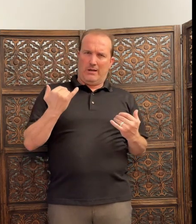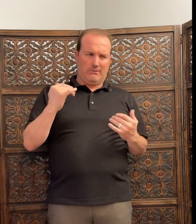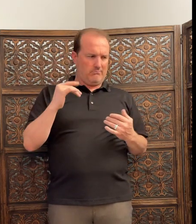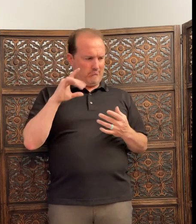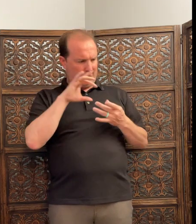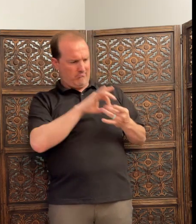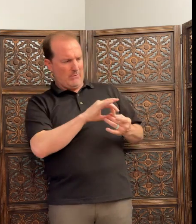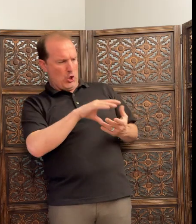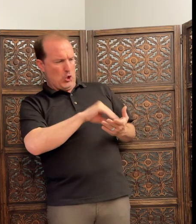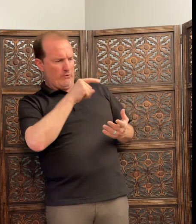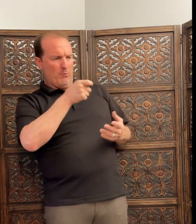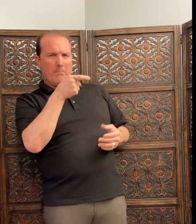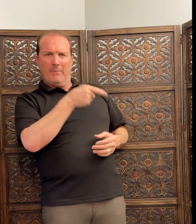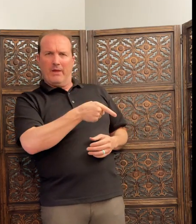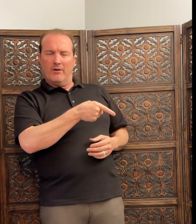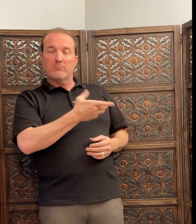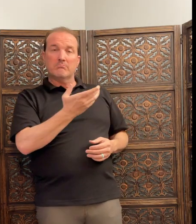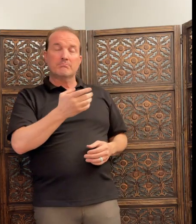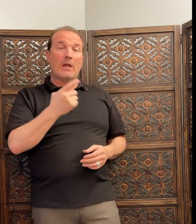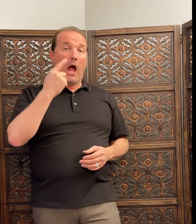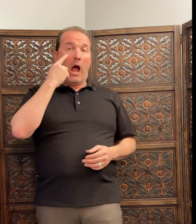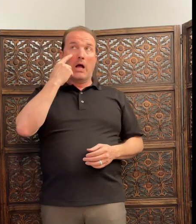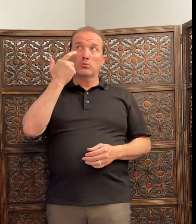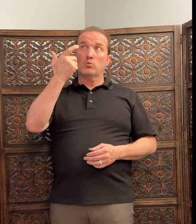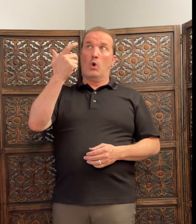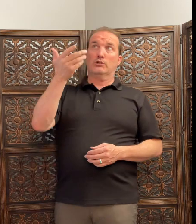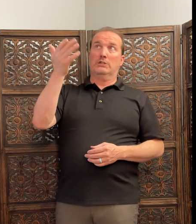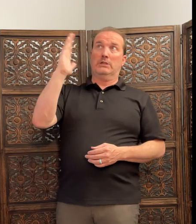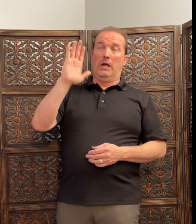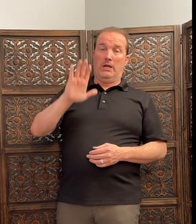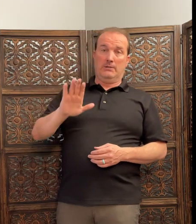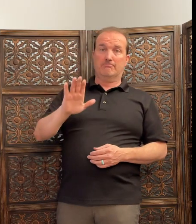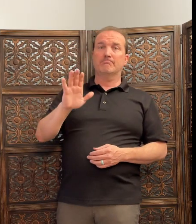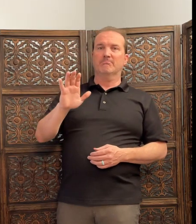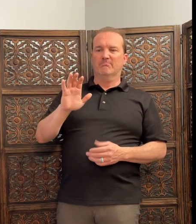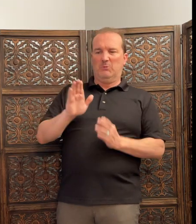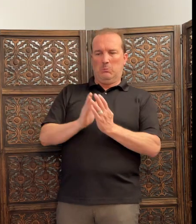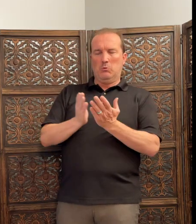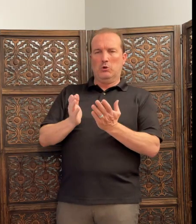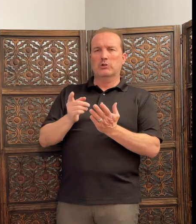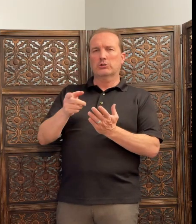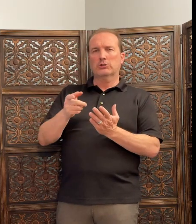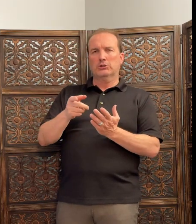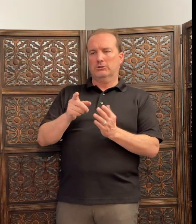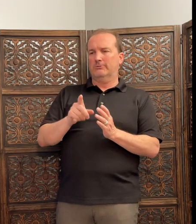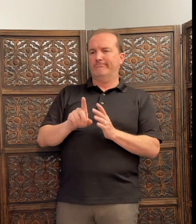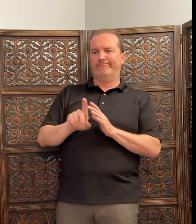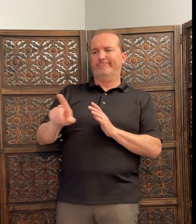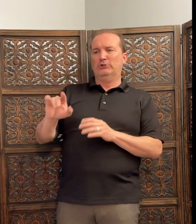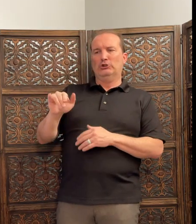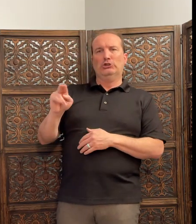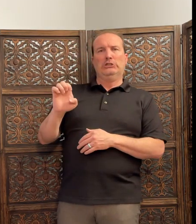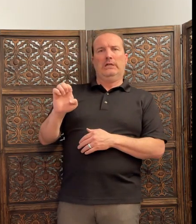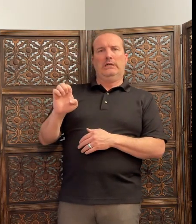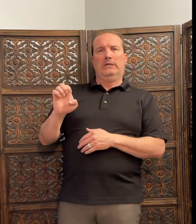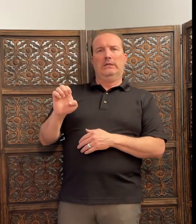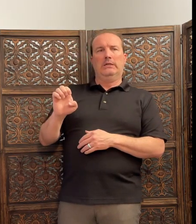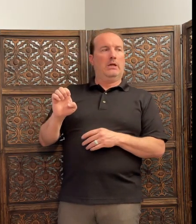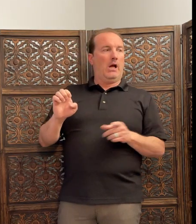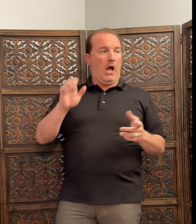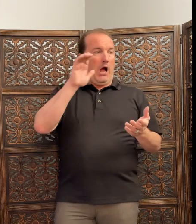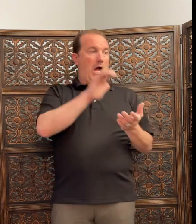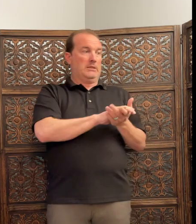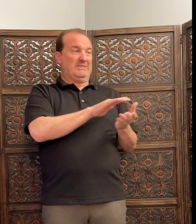folks today? In Their Eyes Were Watching God, Janie has been an outcast in her Eatonville community. When